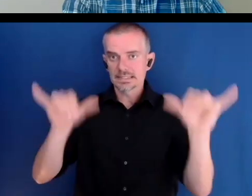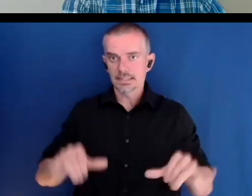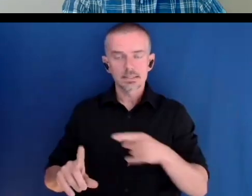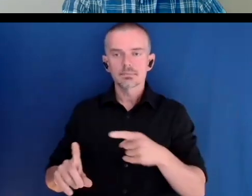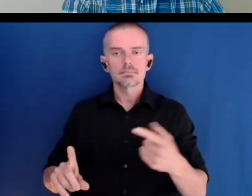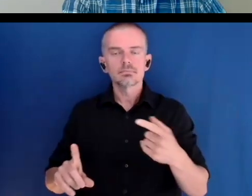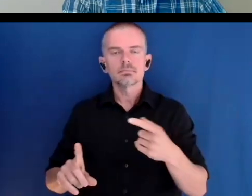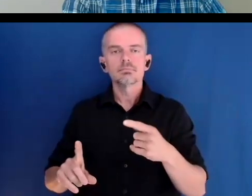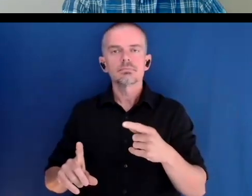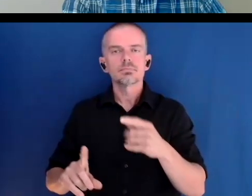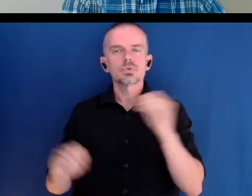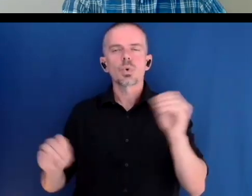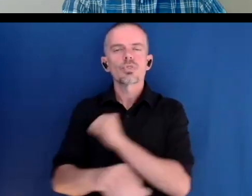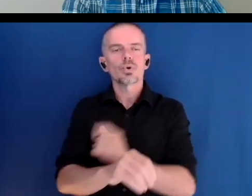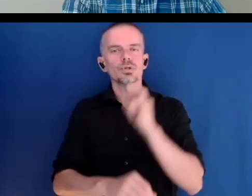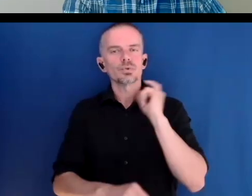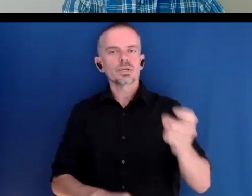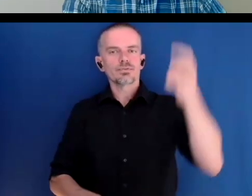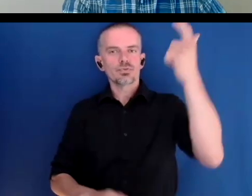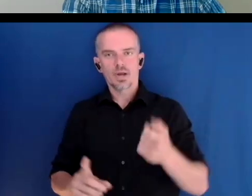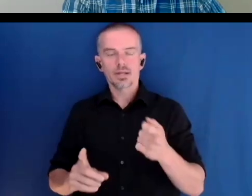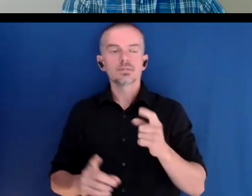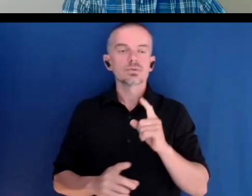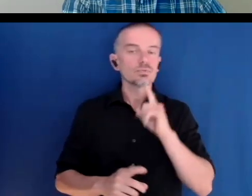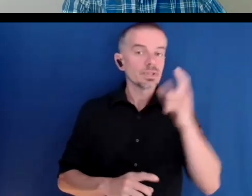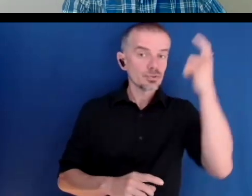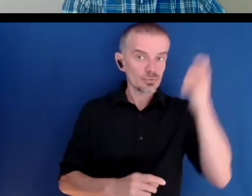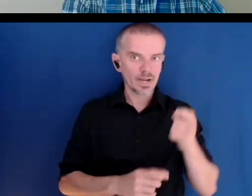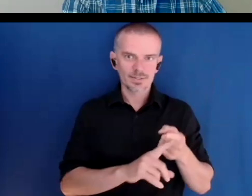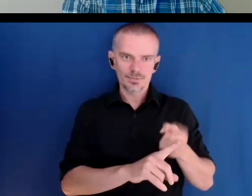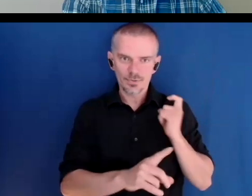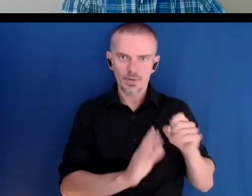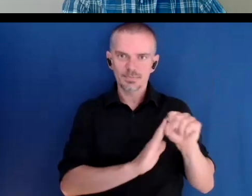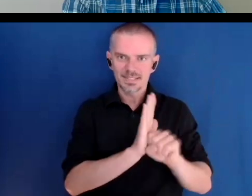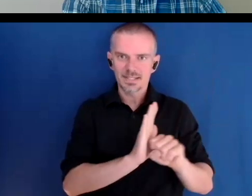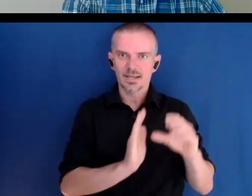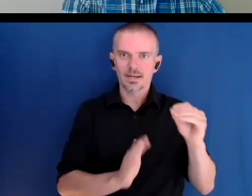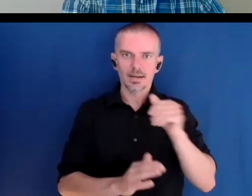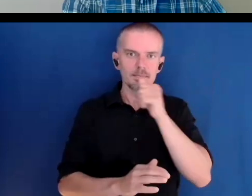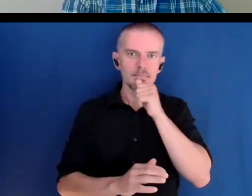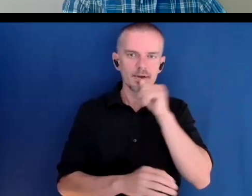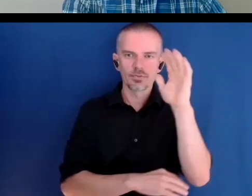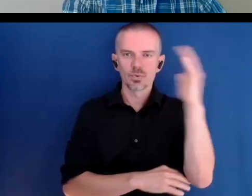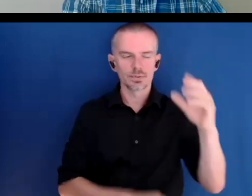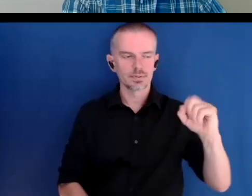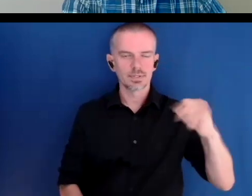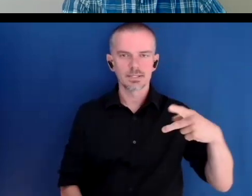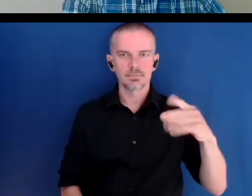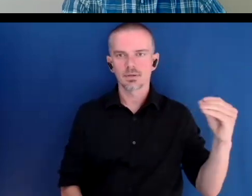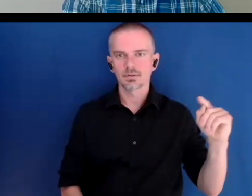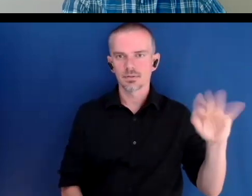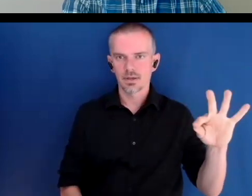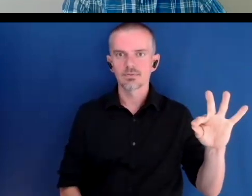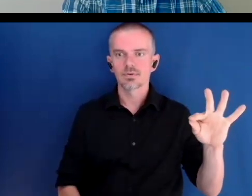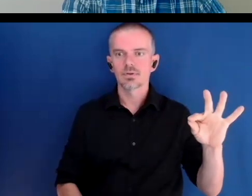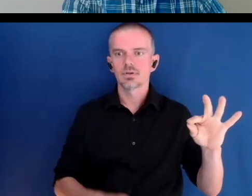granting authority, so any grant is going to run through state and private forestry. National Forest System really relies on cooperative agreements, and